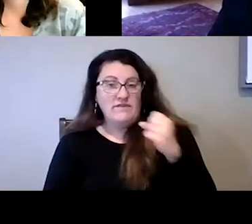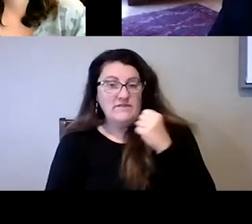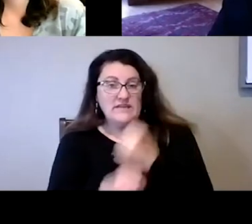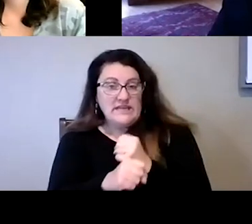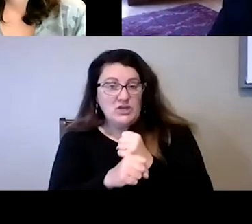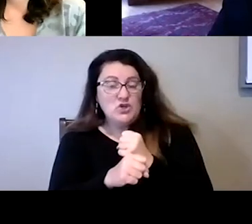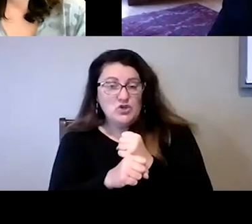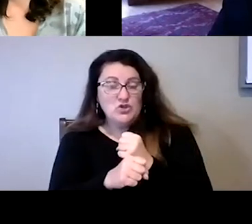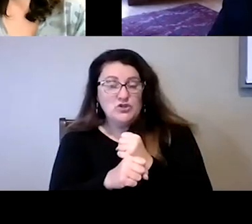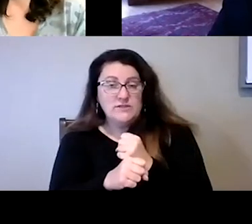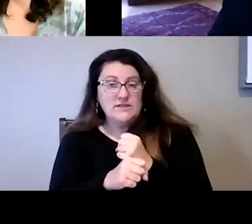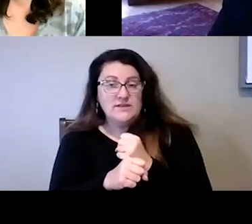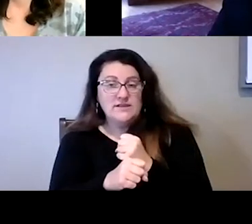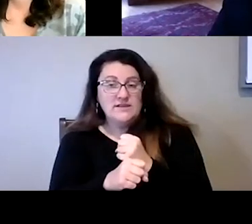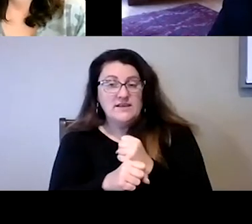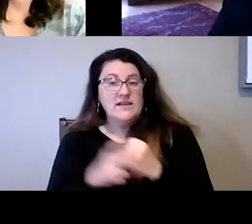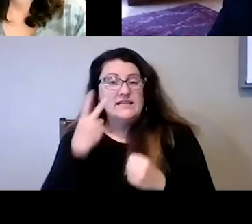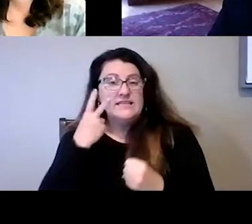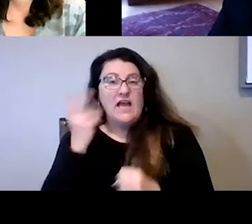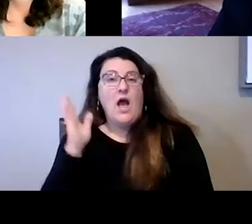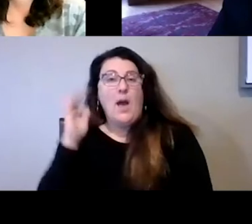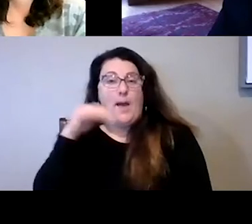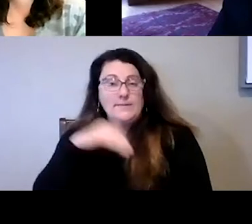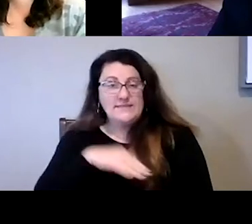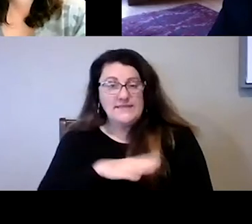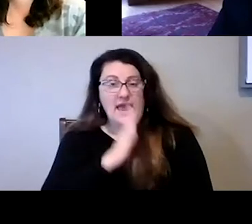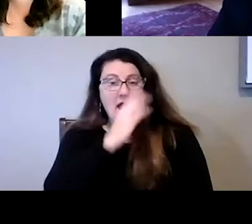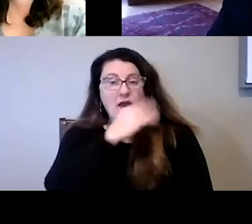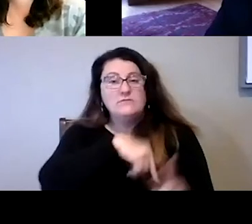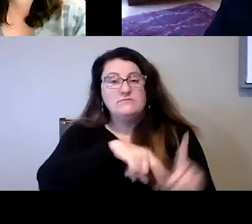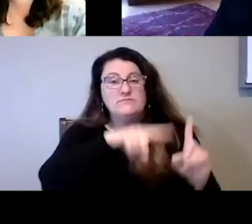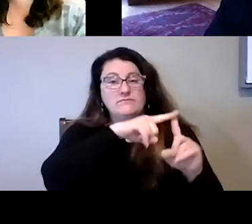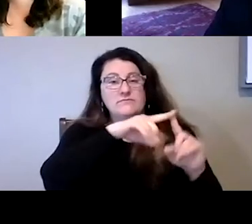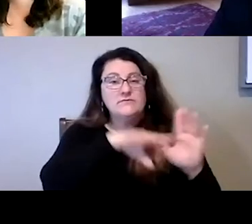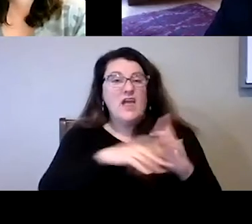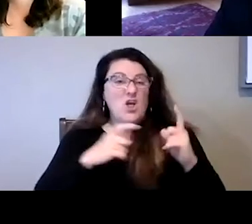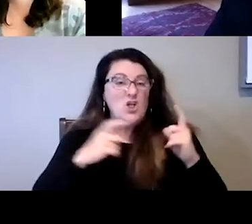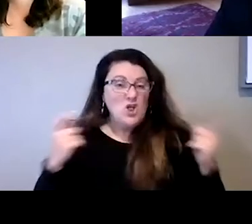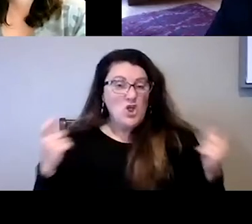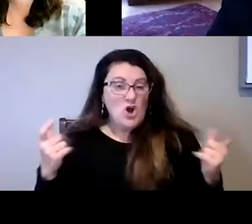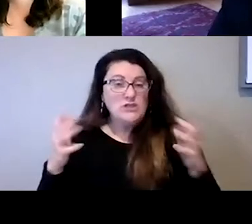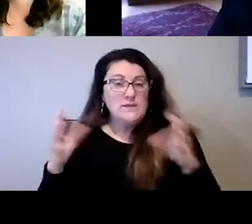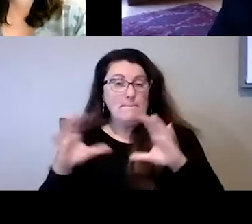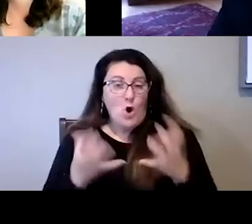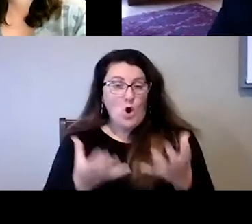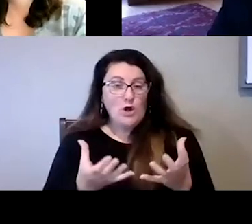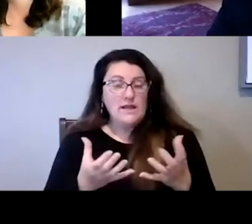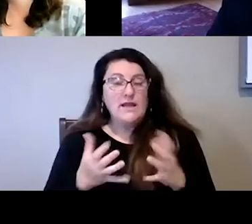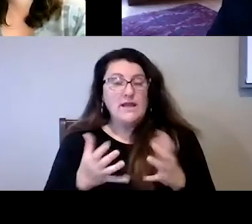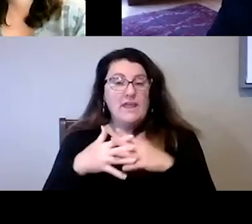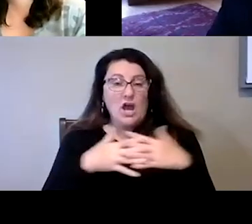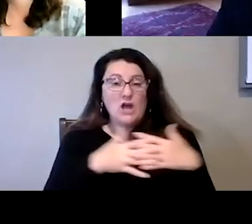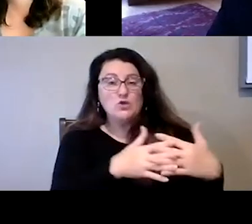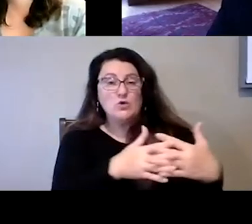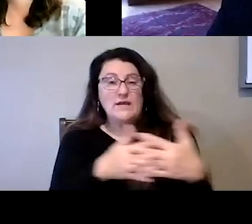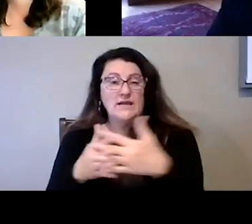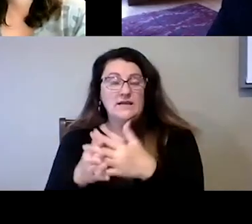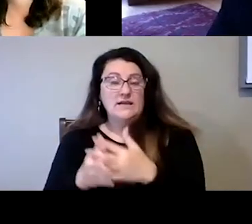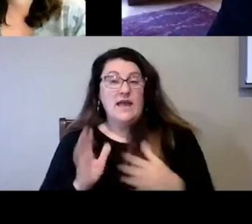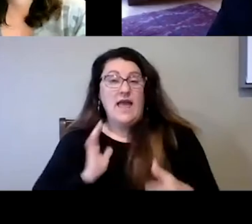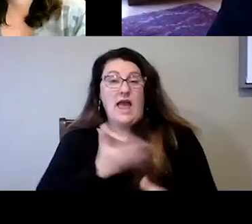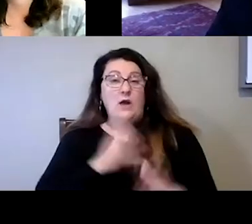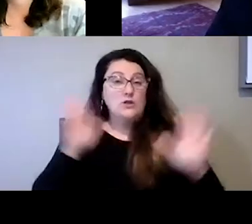and has seen its ups and downs and is the largest state party in the country. Our challenge is